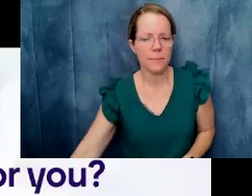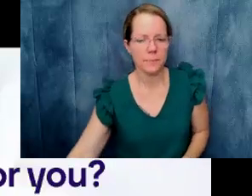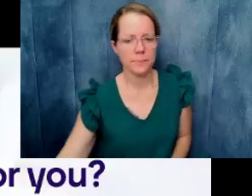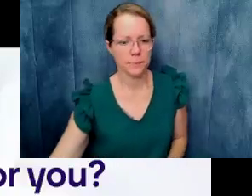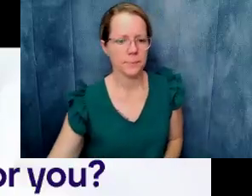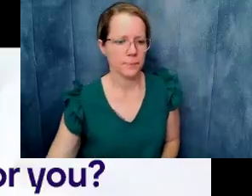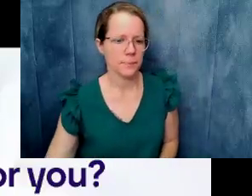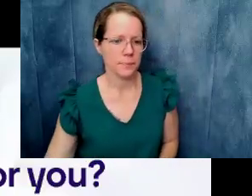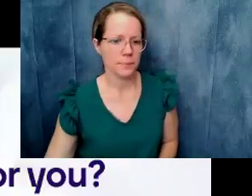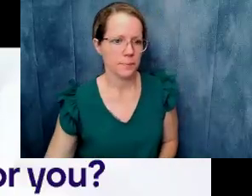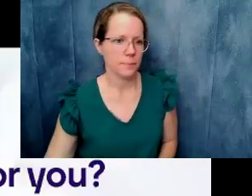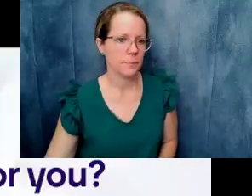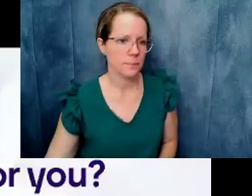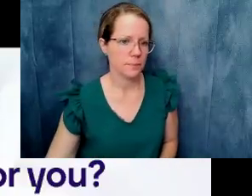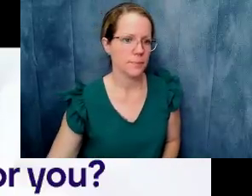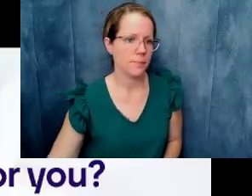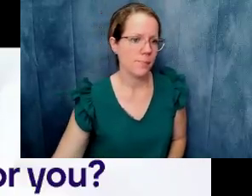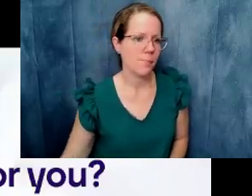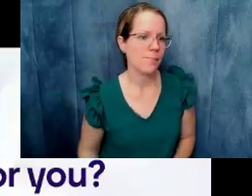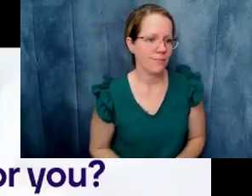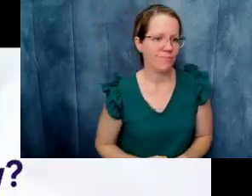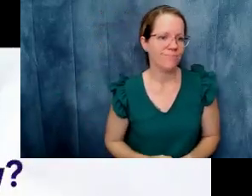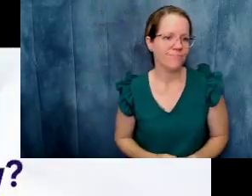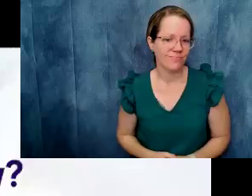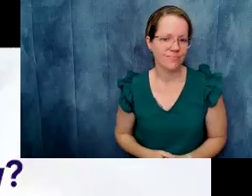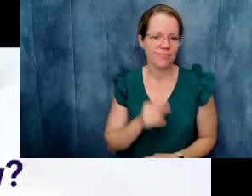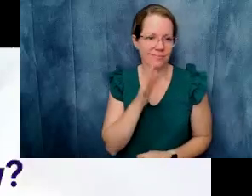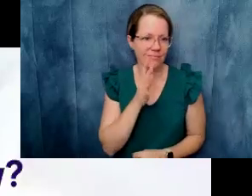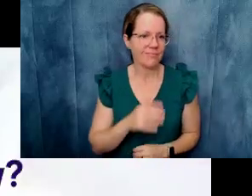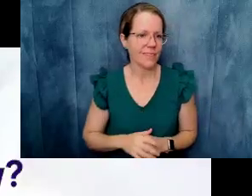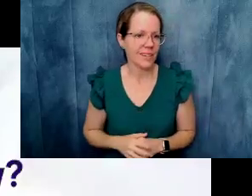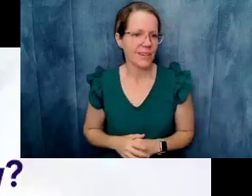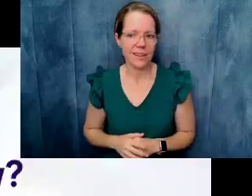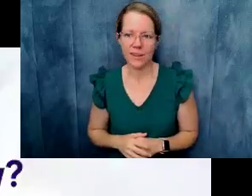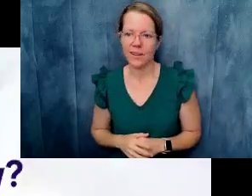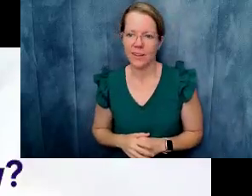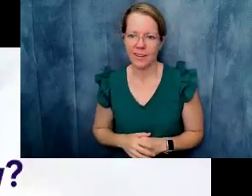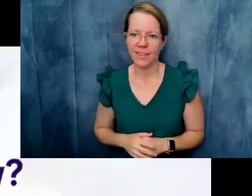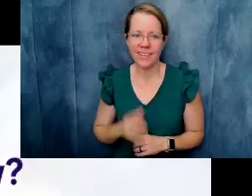Someone checked in about their moral and unconditional love of their own good. Someone else, look at these here.